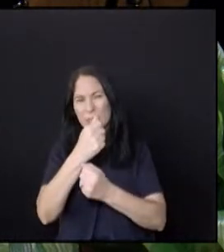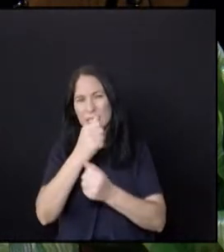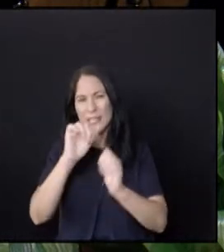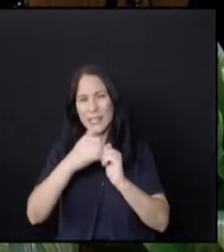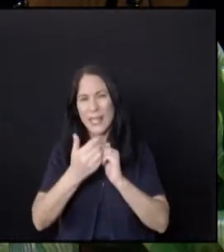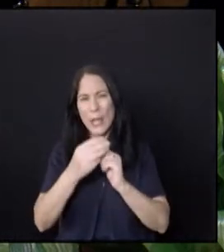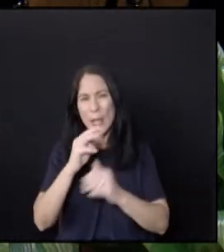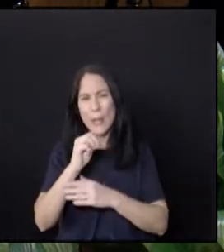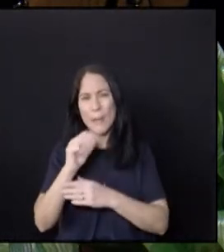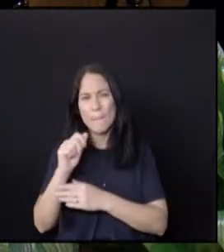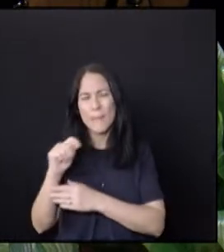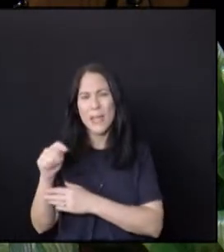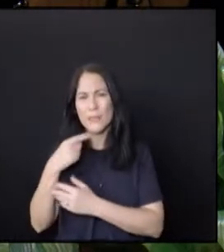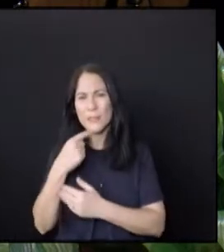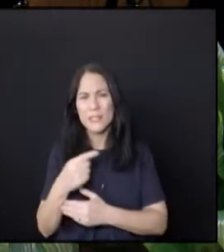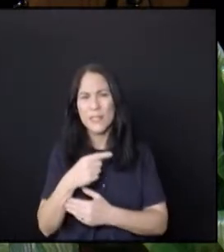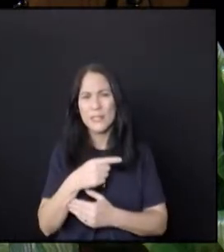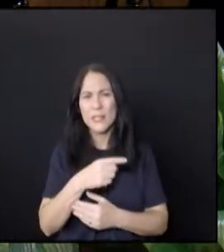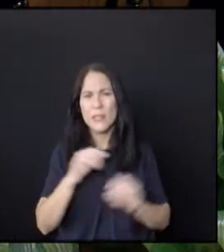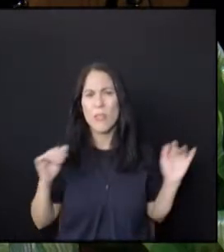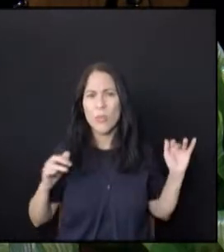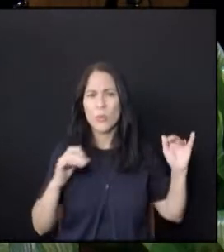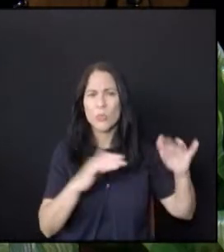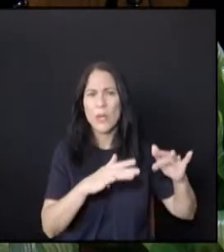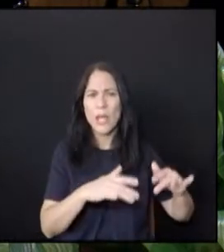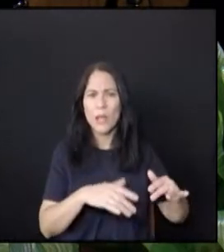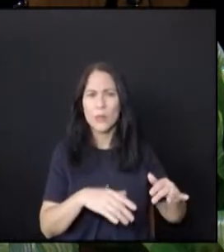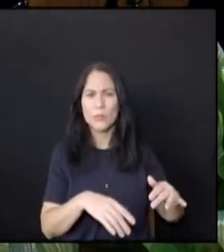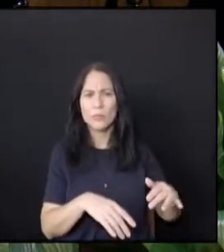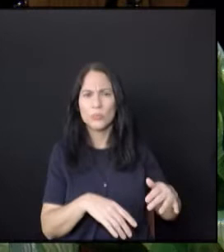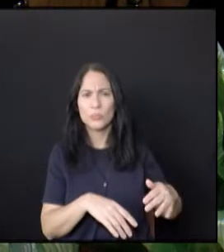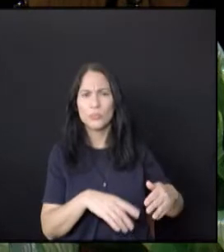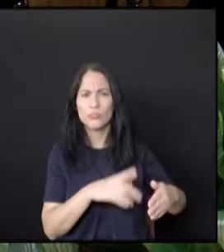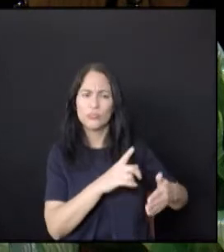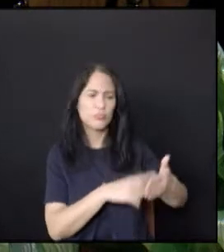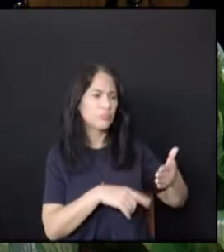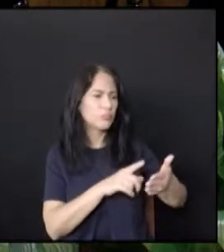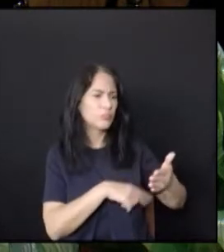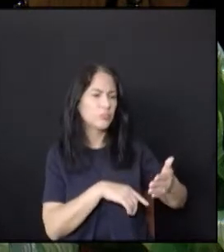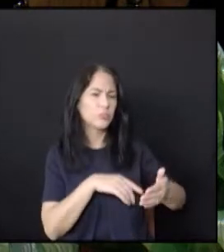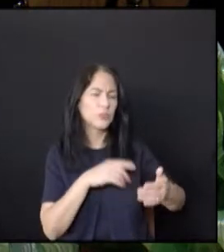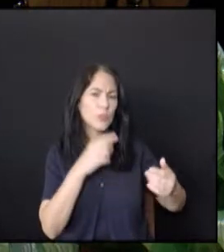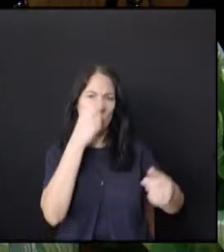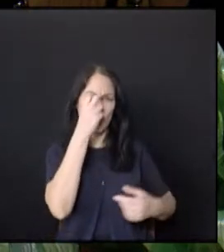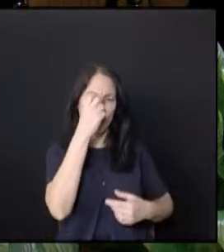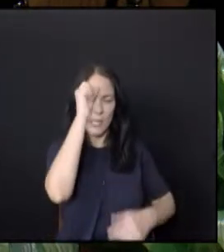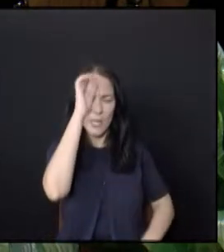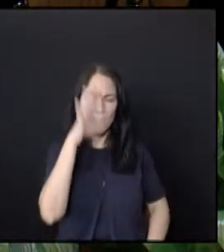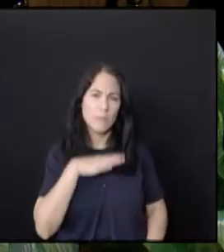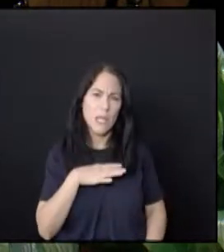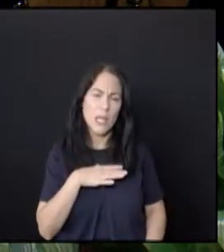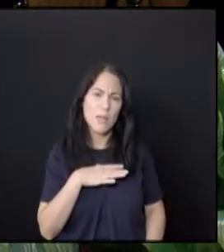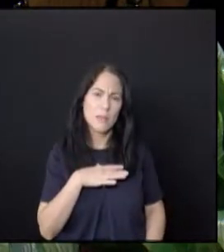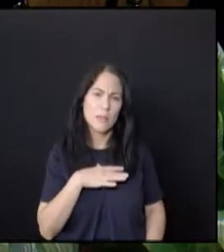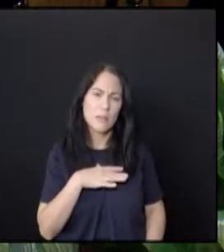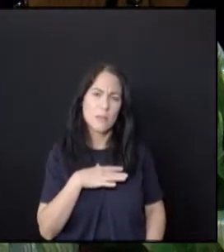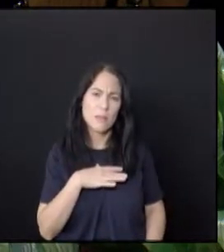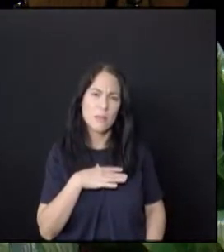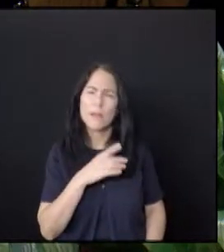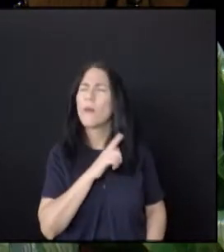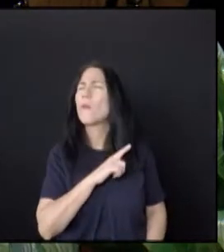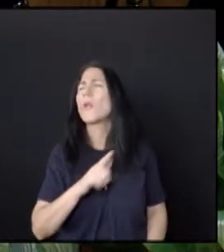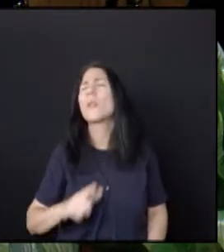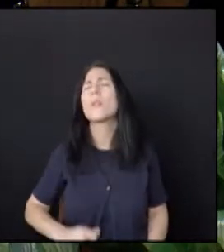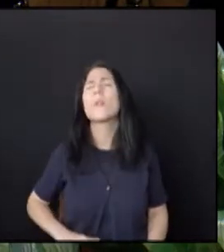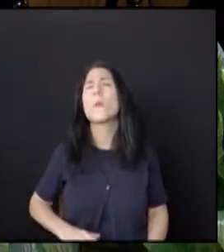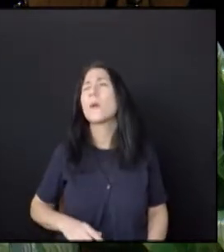crowd who rebuke these two blind men. These two blind men crying out, "Lord,